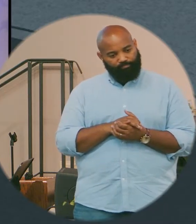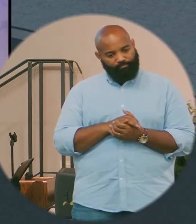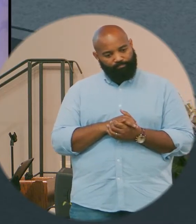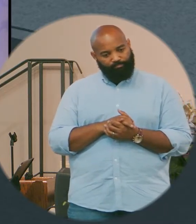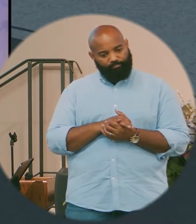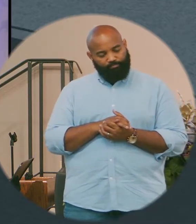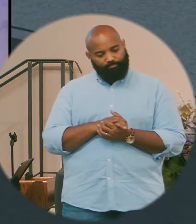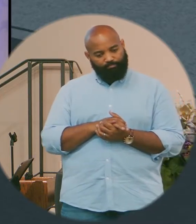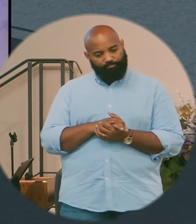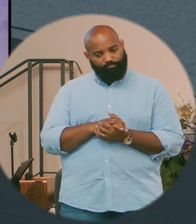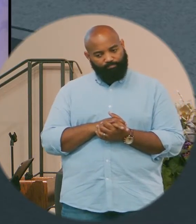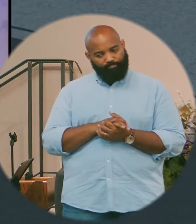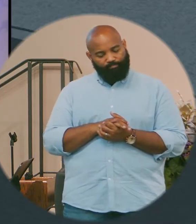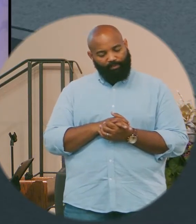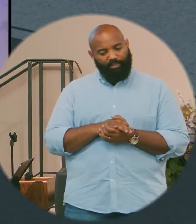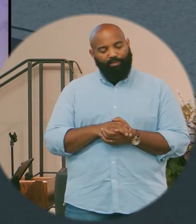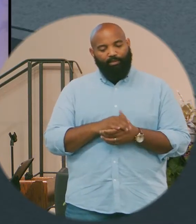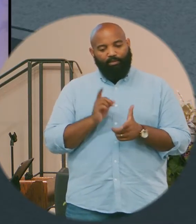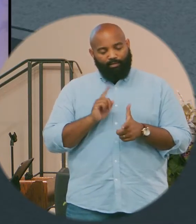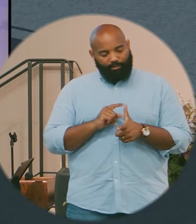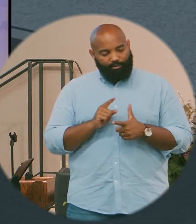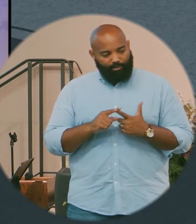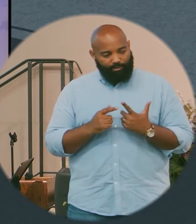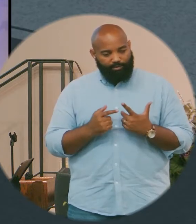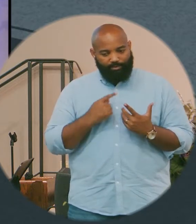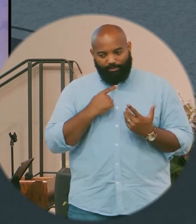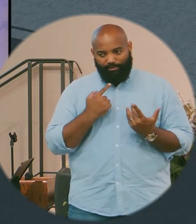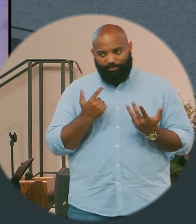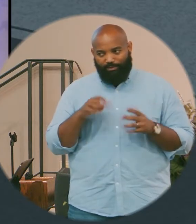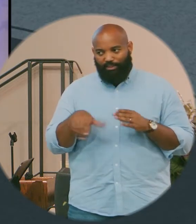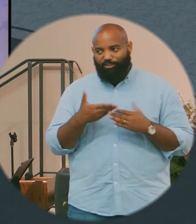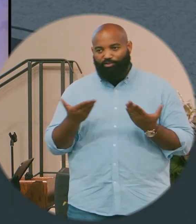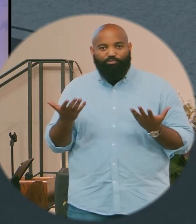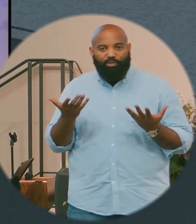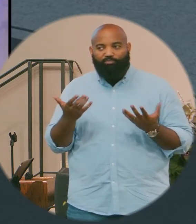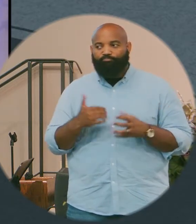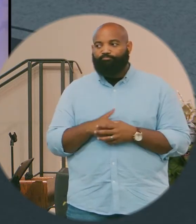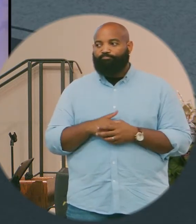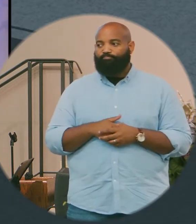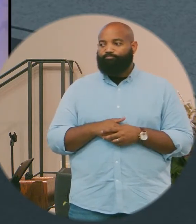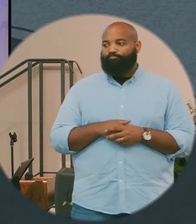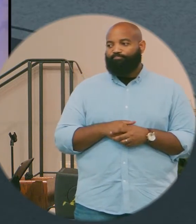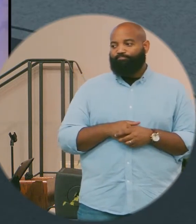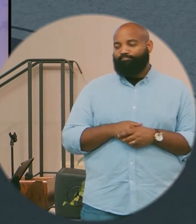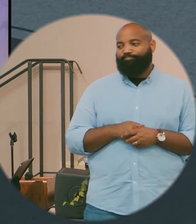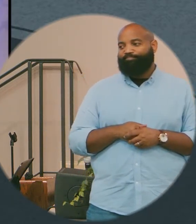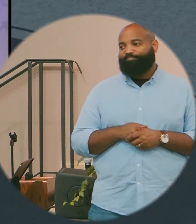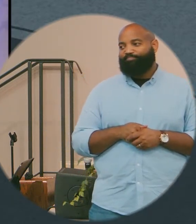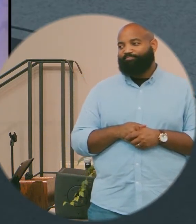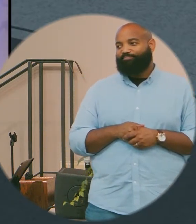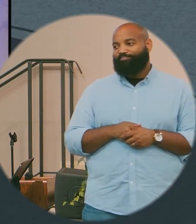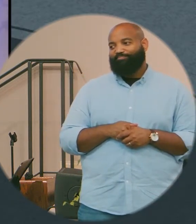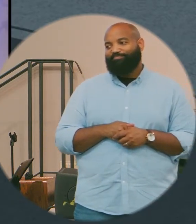And then what are you willing to do? What are you willing to do?